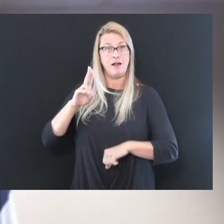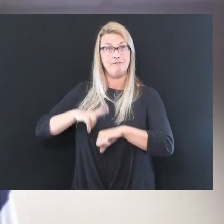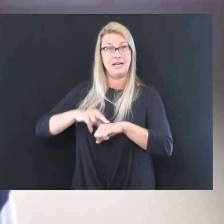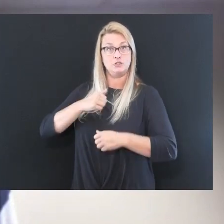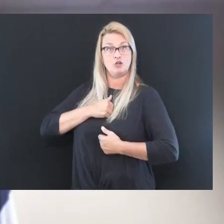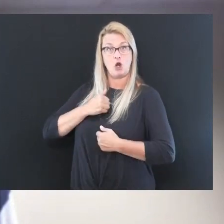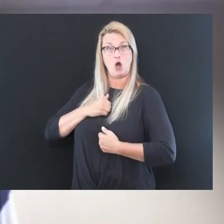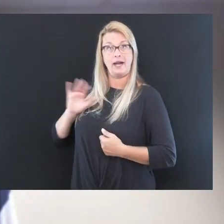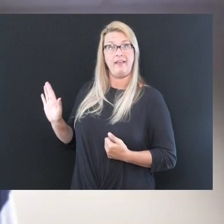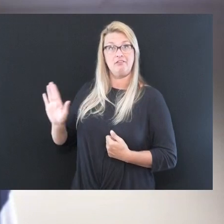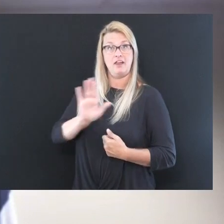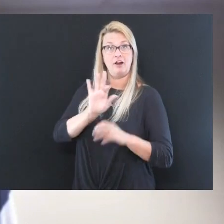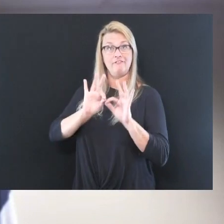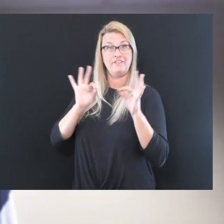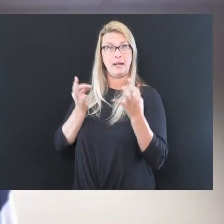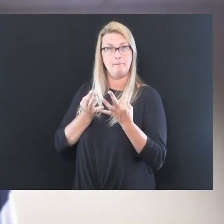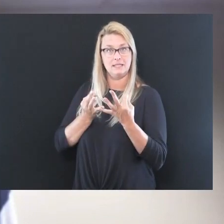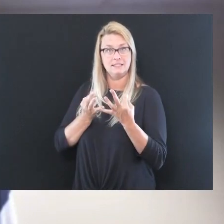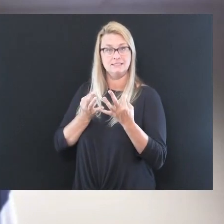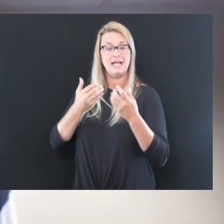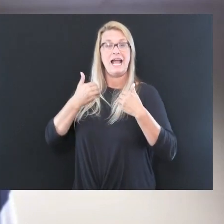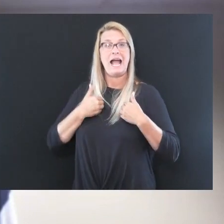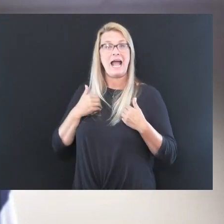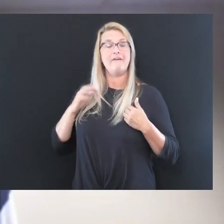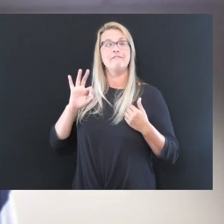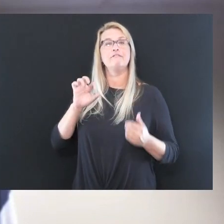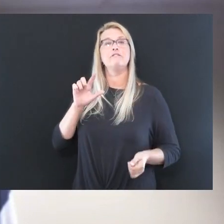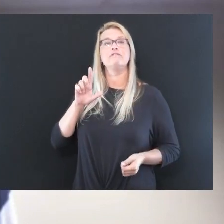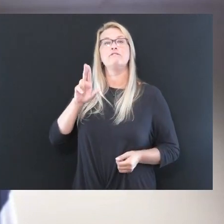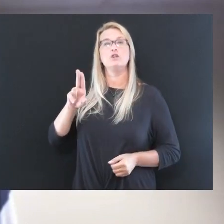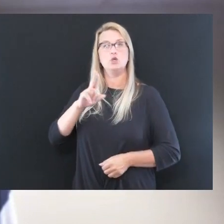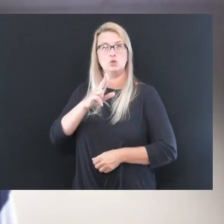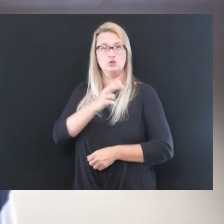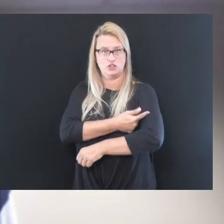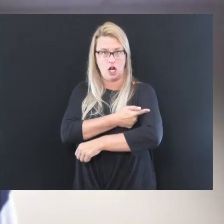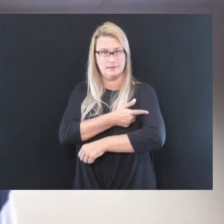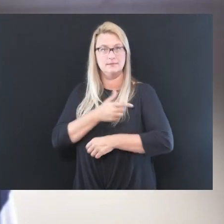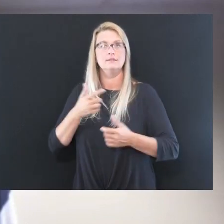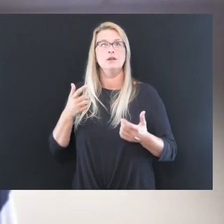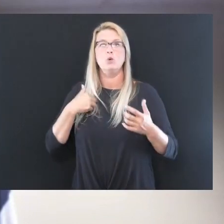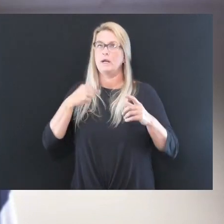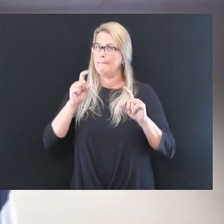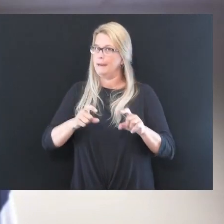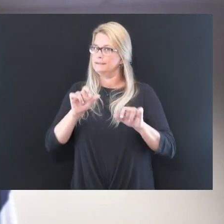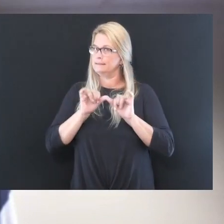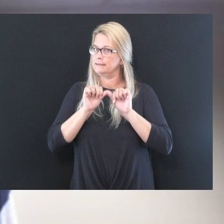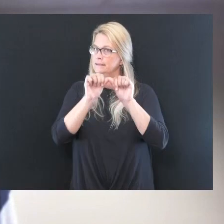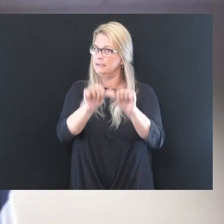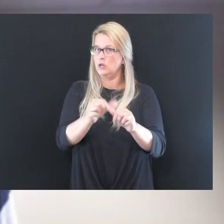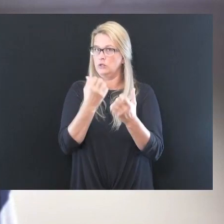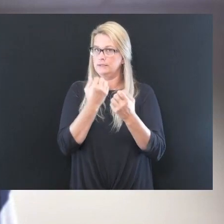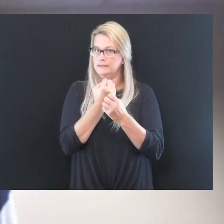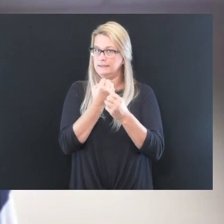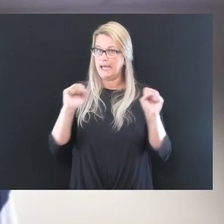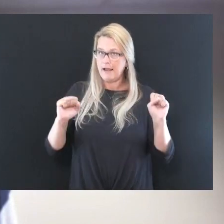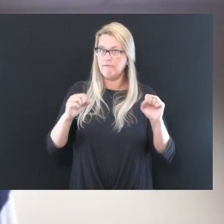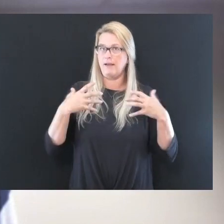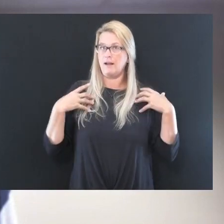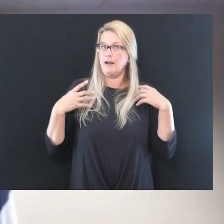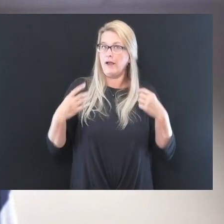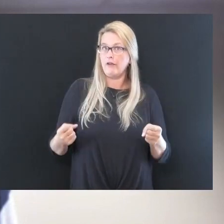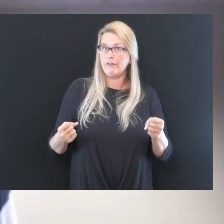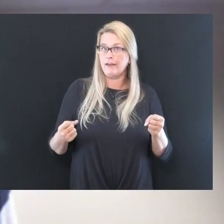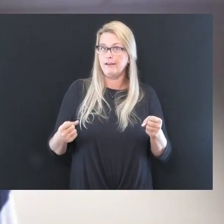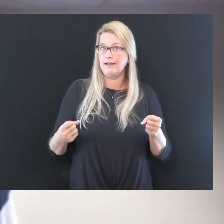families, get their flu shot. We have to stay healthy to be able to, as the governor